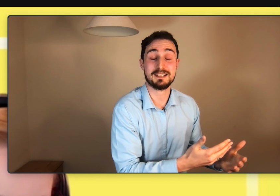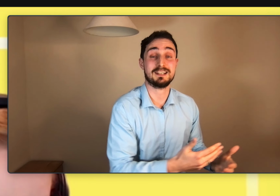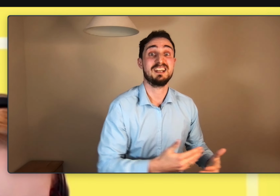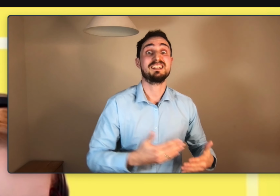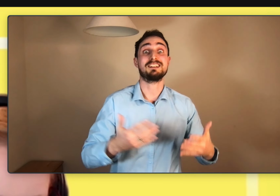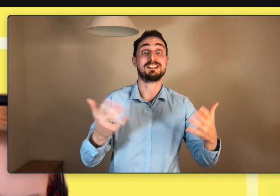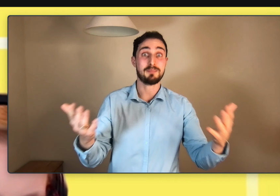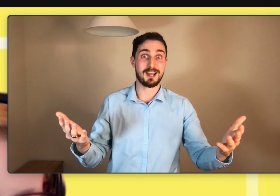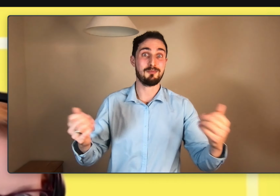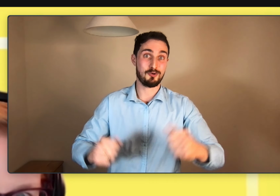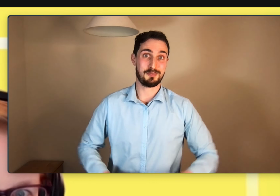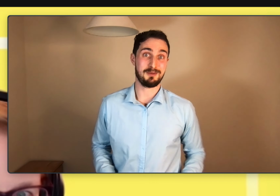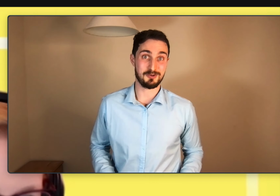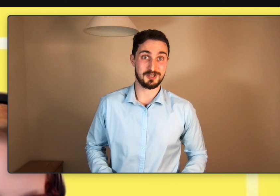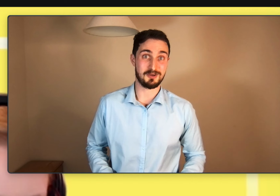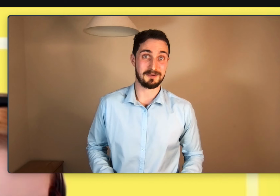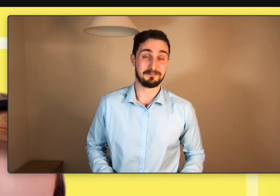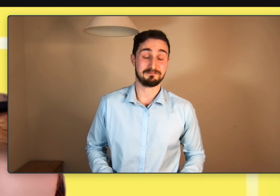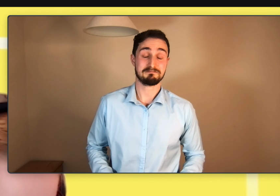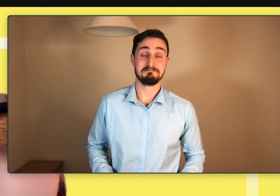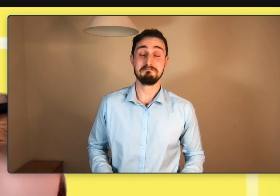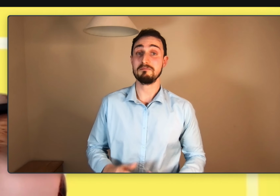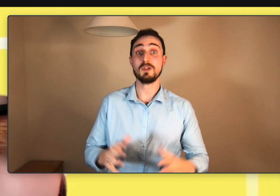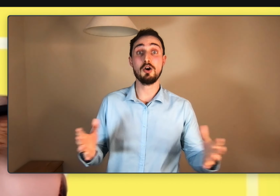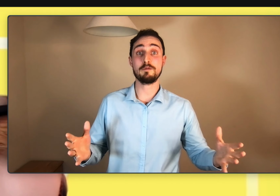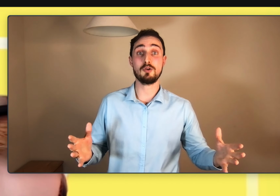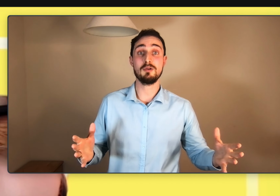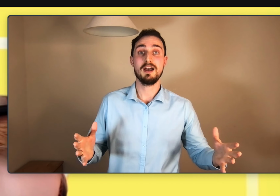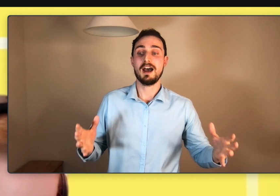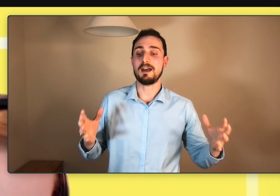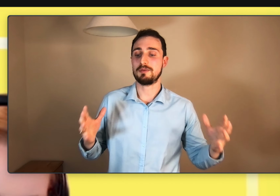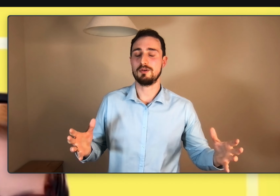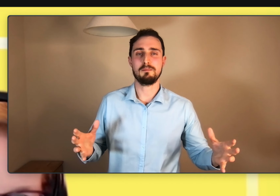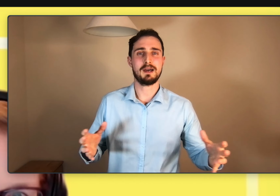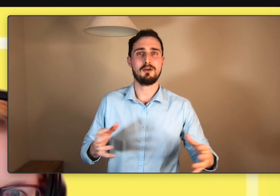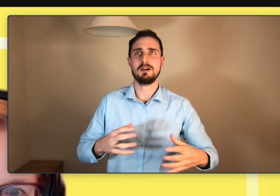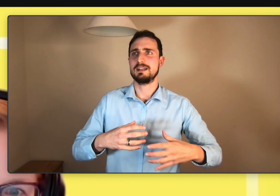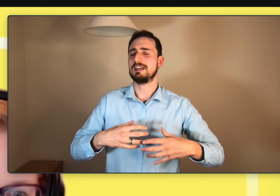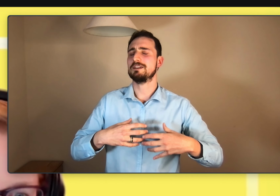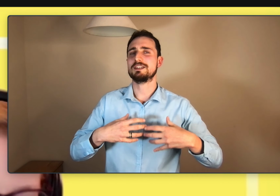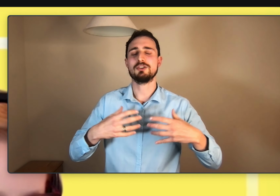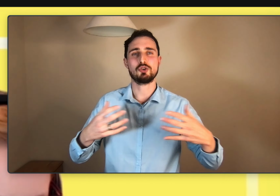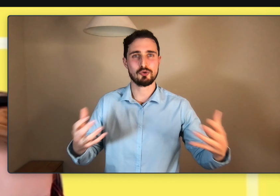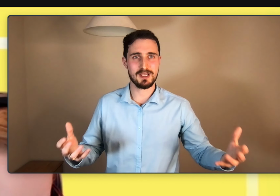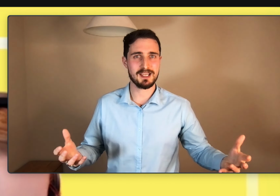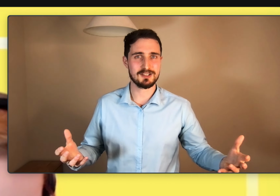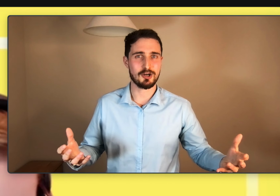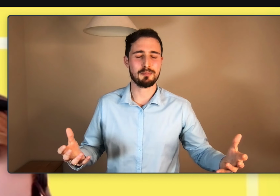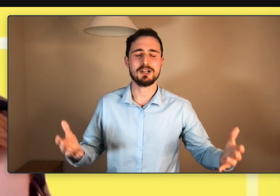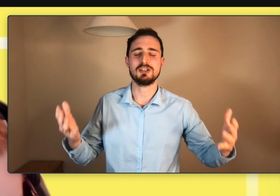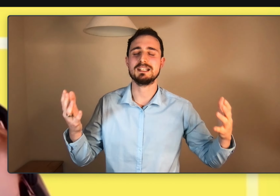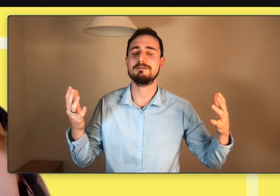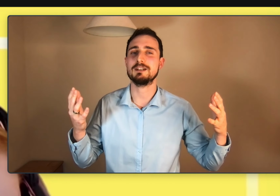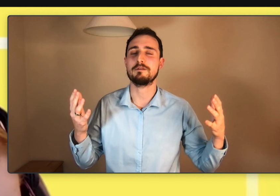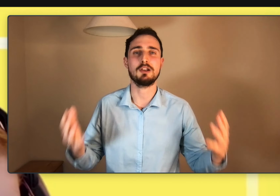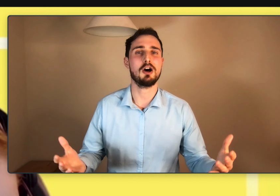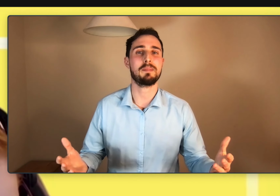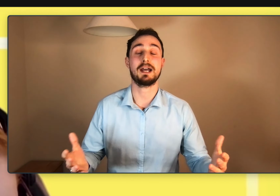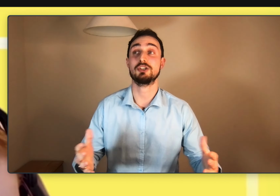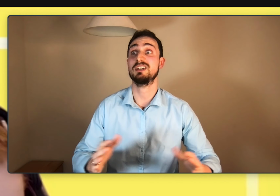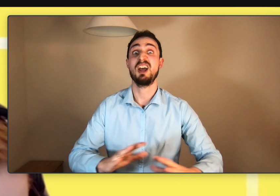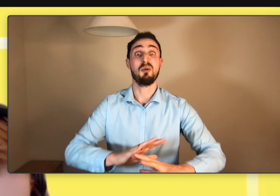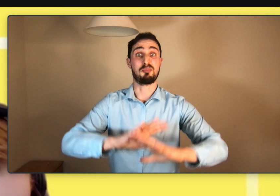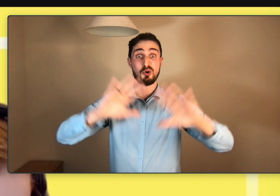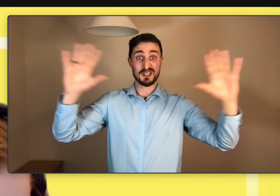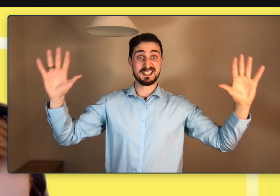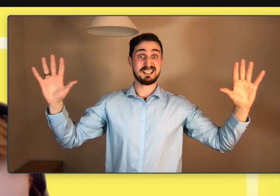even better to inspire more people to do it. Overall, I thought Mel gave us an intriguing topic. She delivered it with a lot